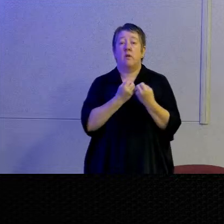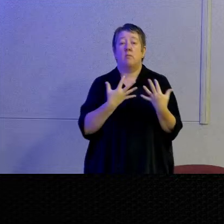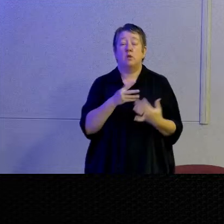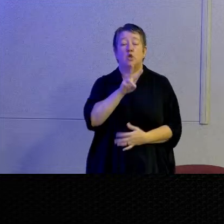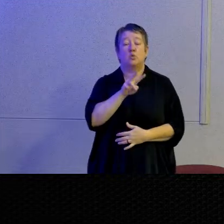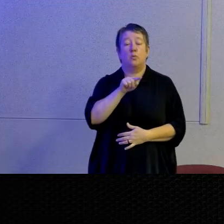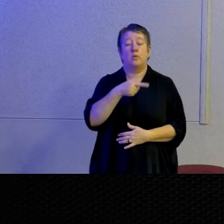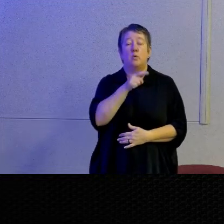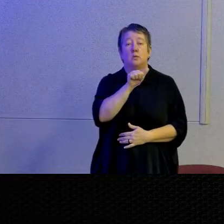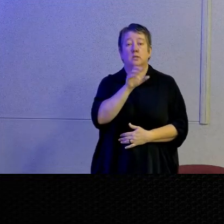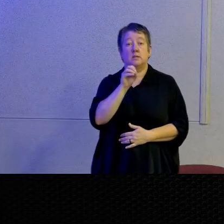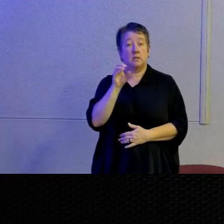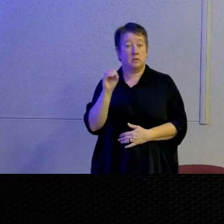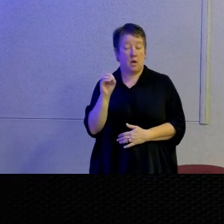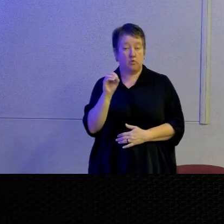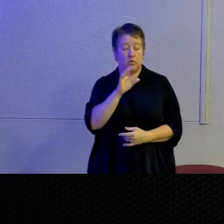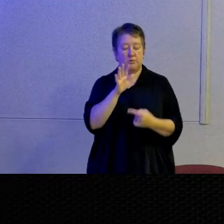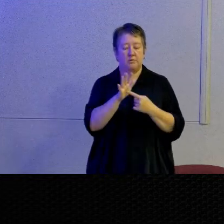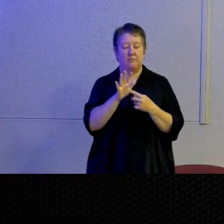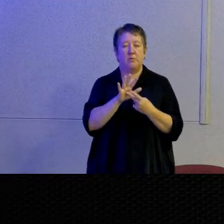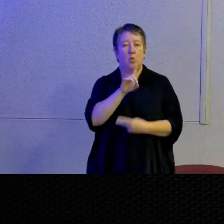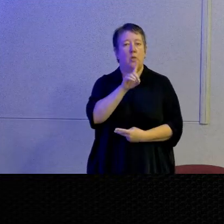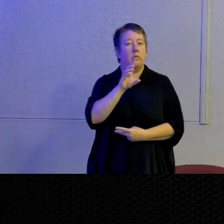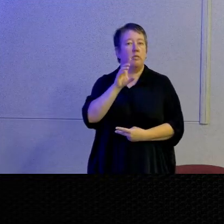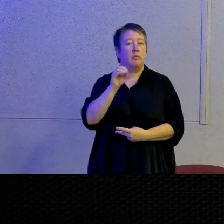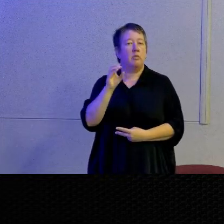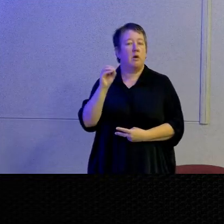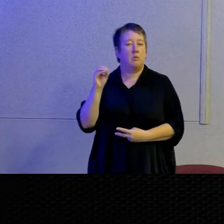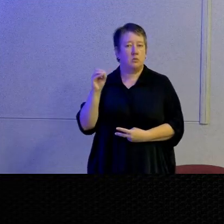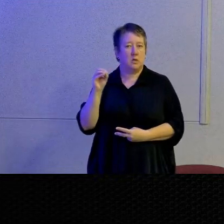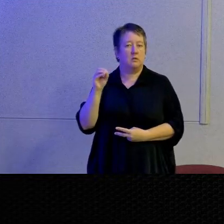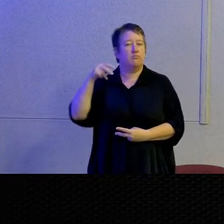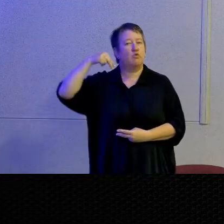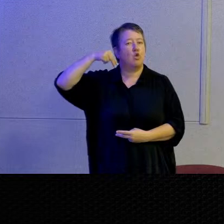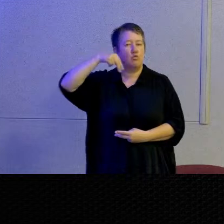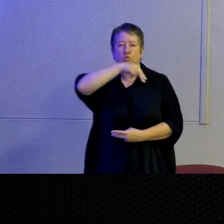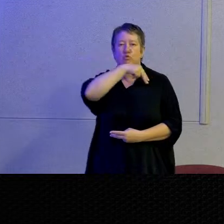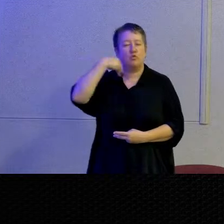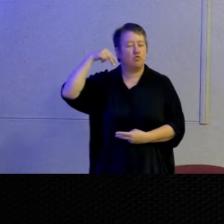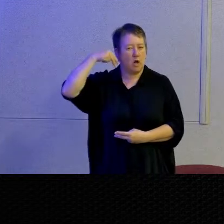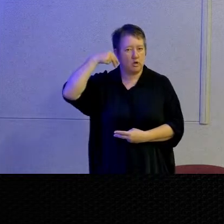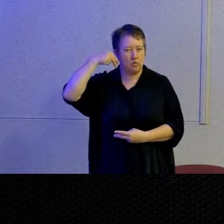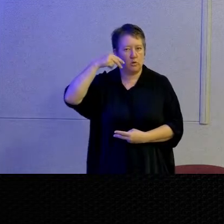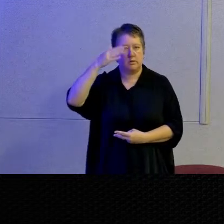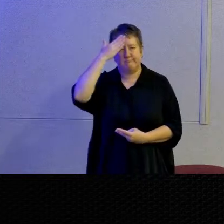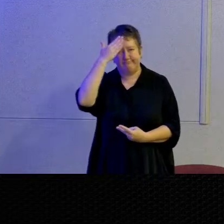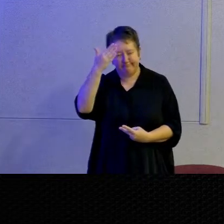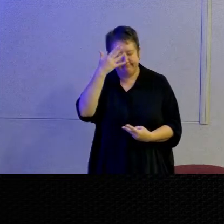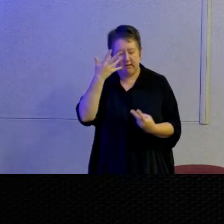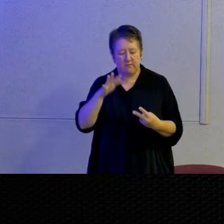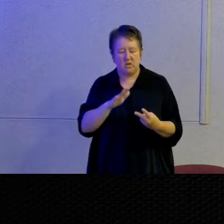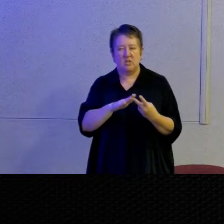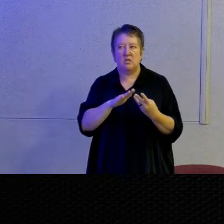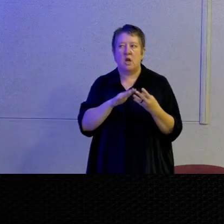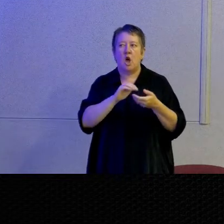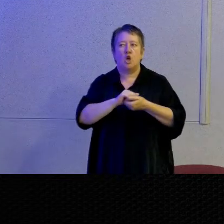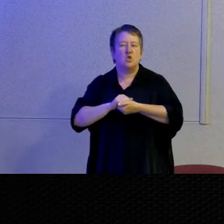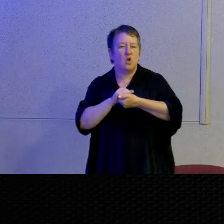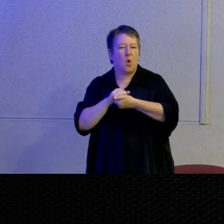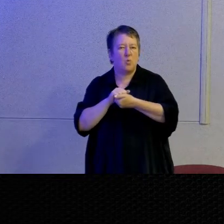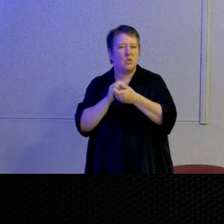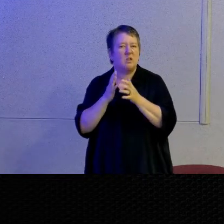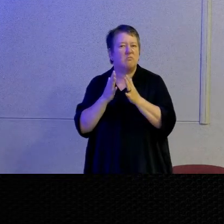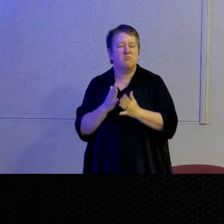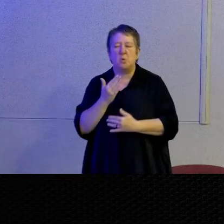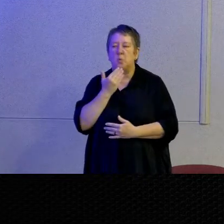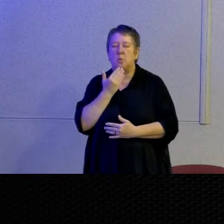2,600 staff, around 1,000 graduates, and you see the number of associates, mostly users who come to use the